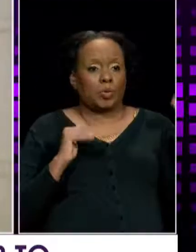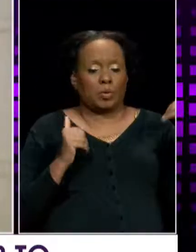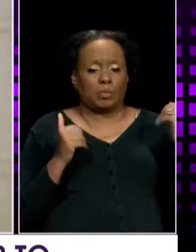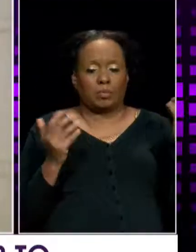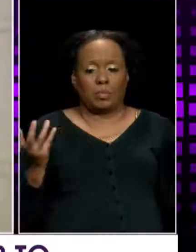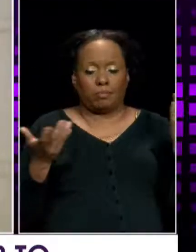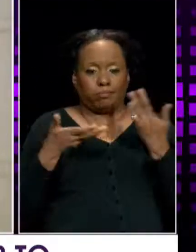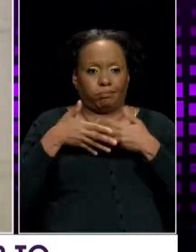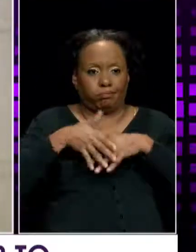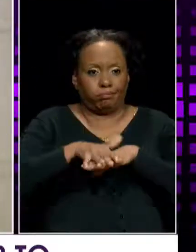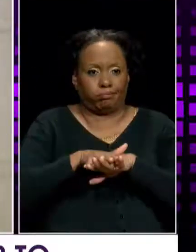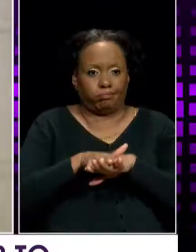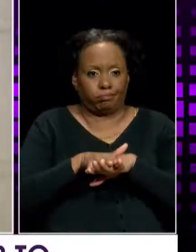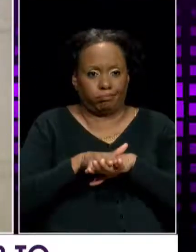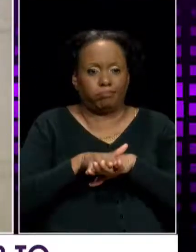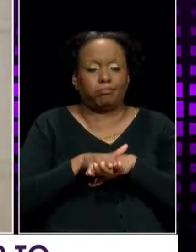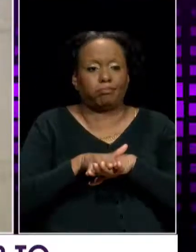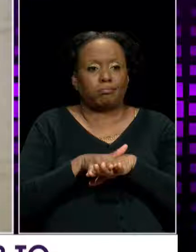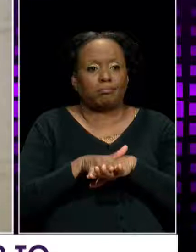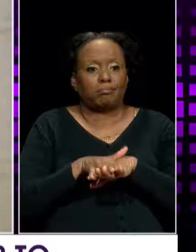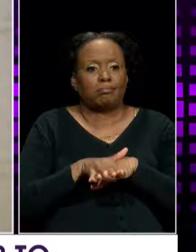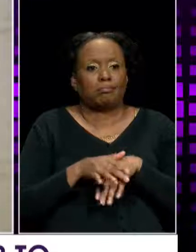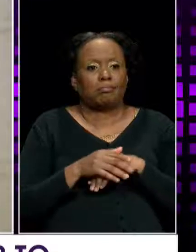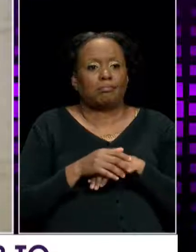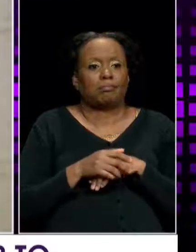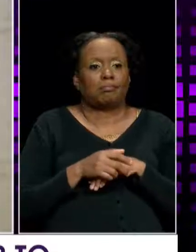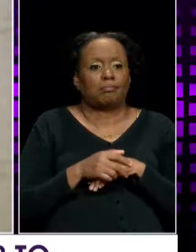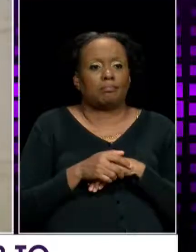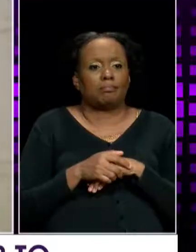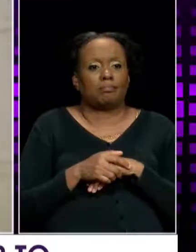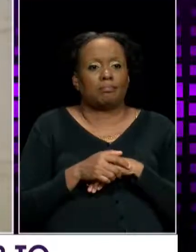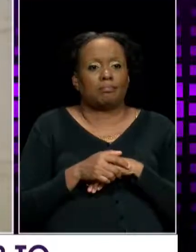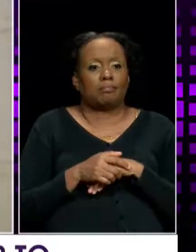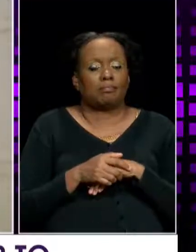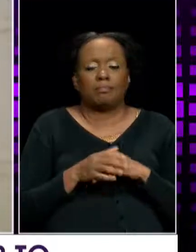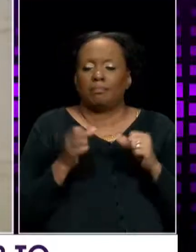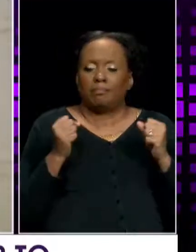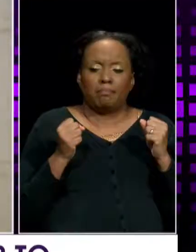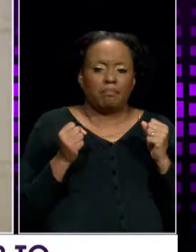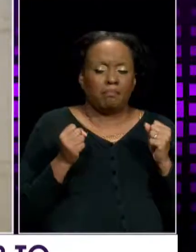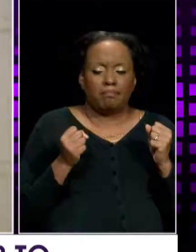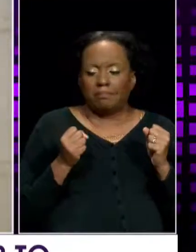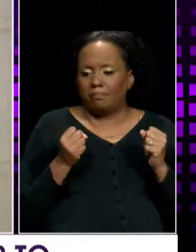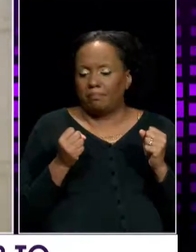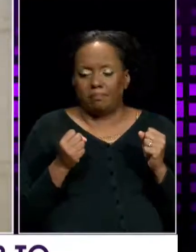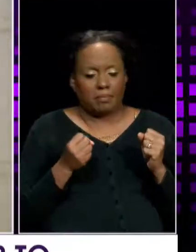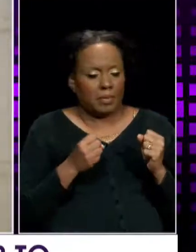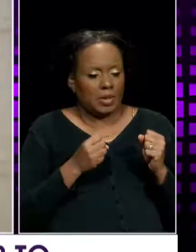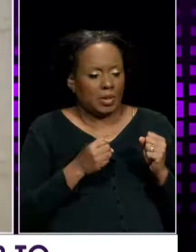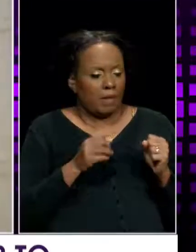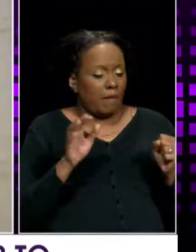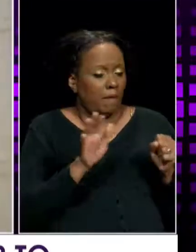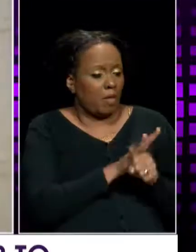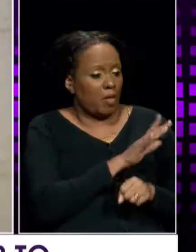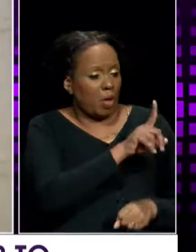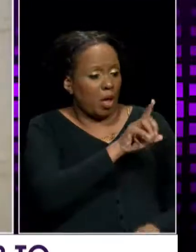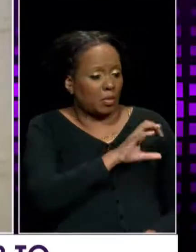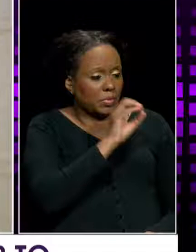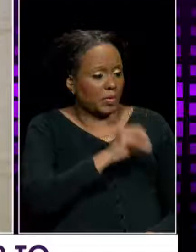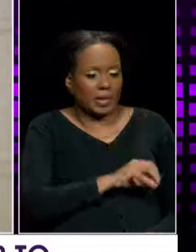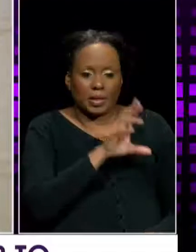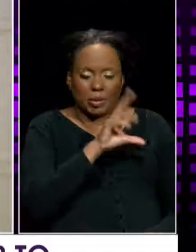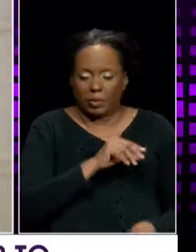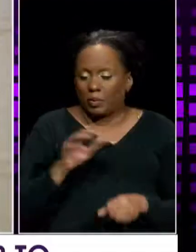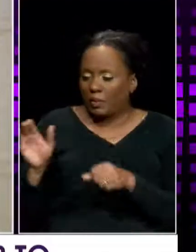blended approach. Not many agreed to the totally online, and not many agreed to face to